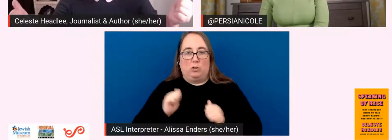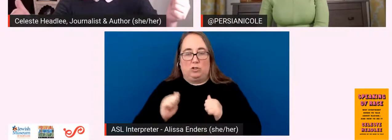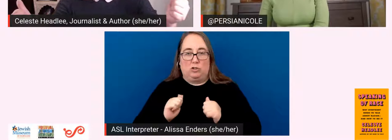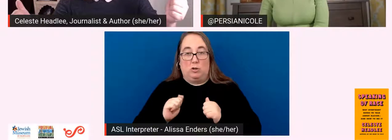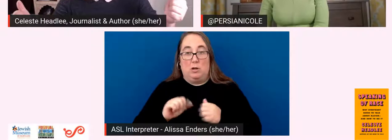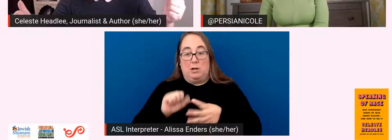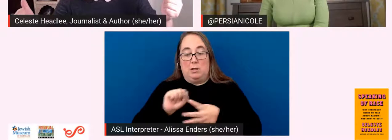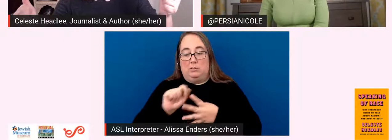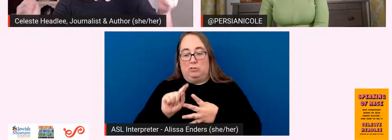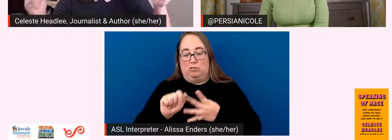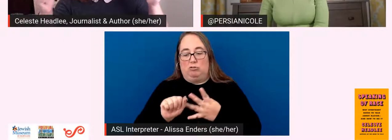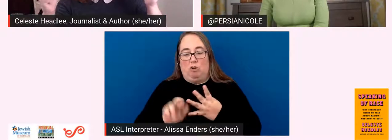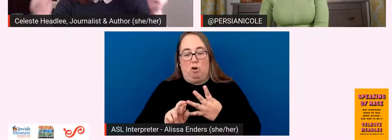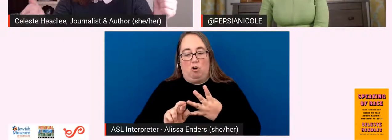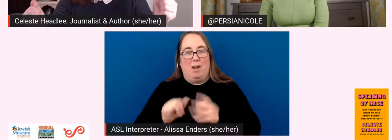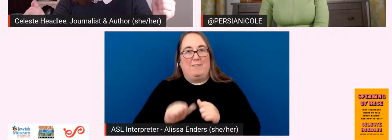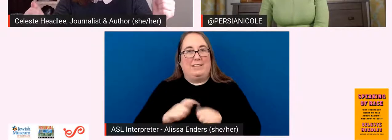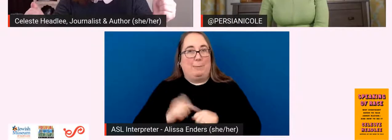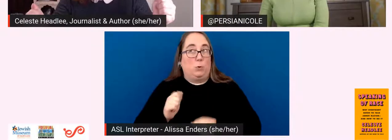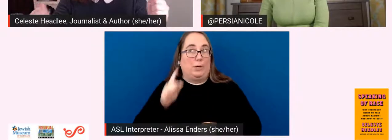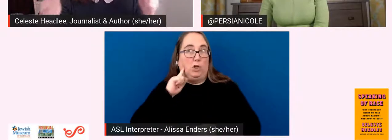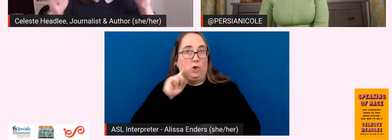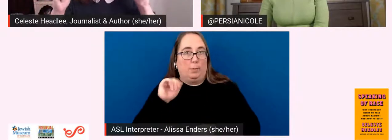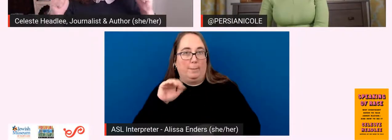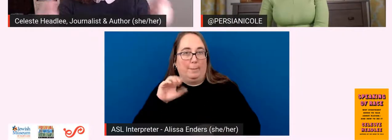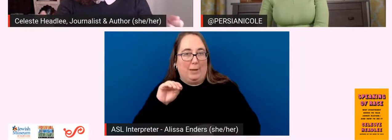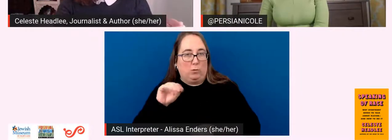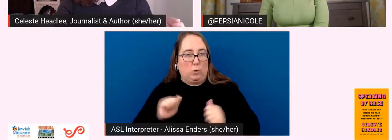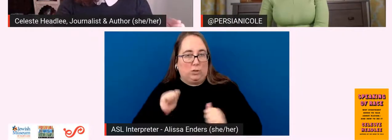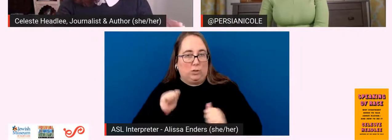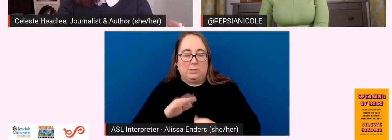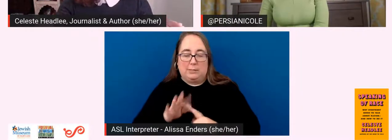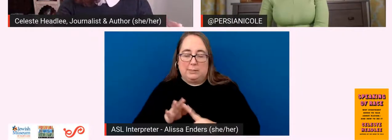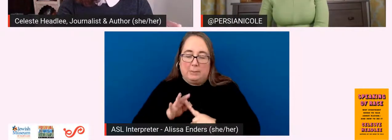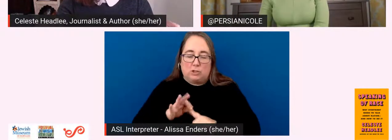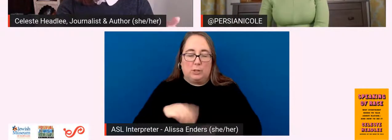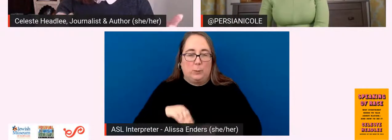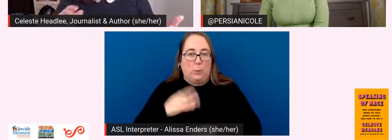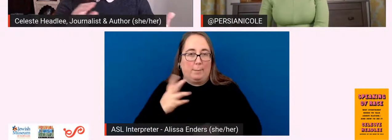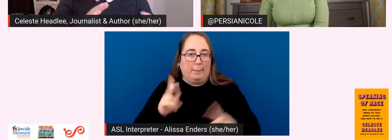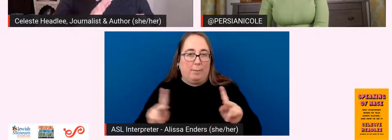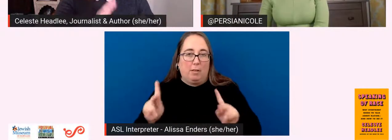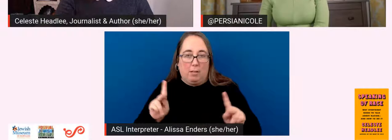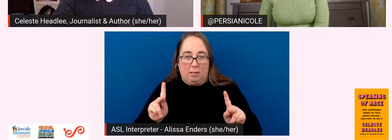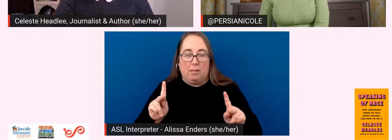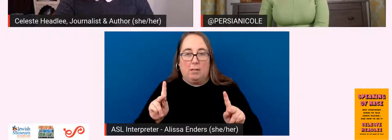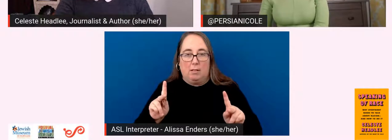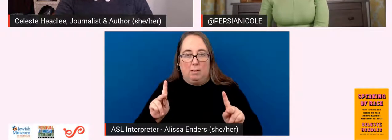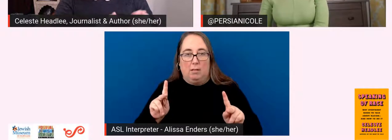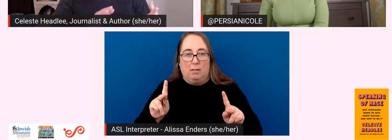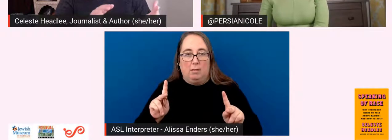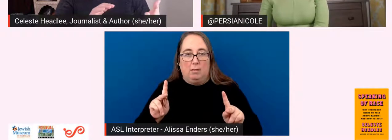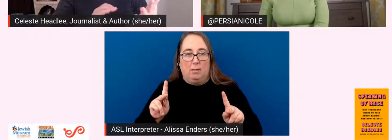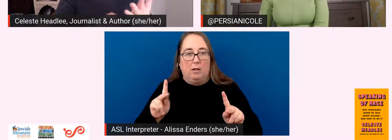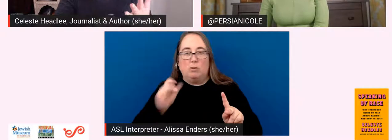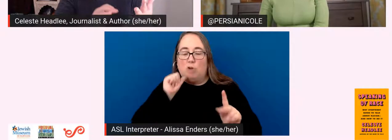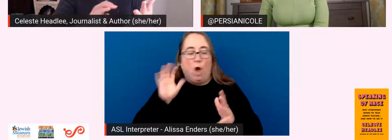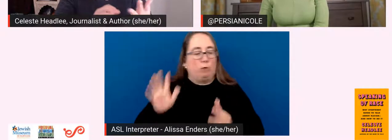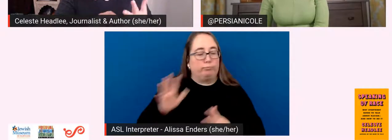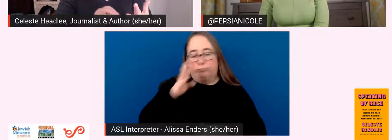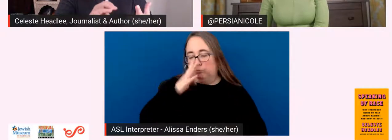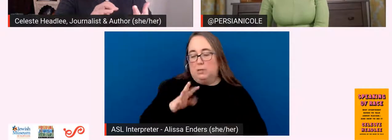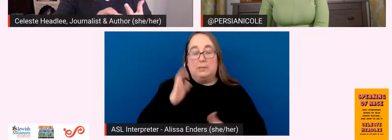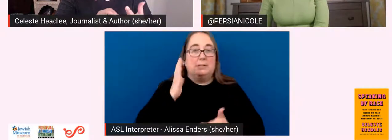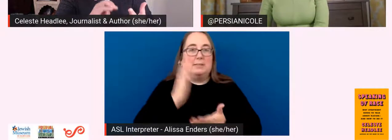you hear a microaggression, especially white people, you should never let it stand. You do